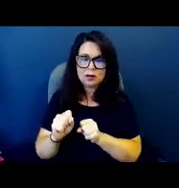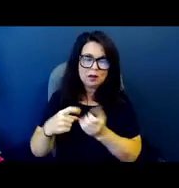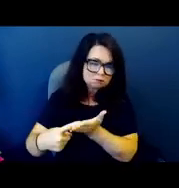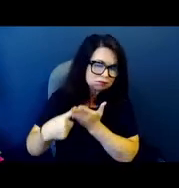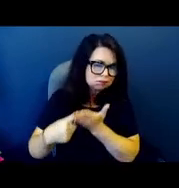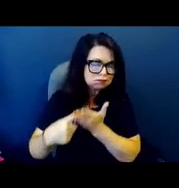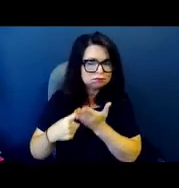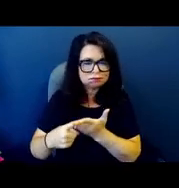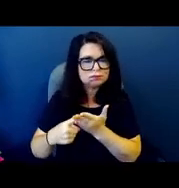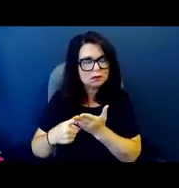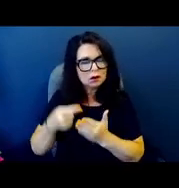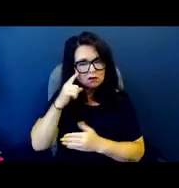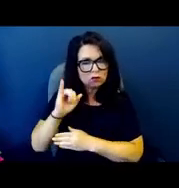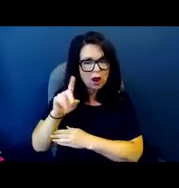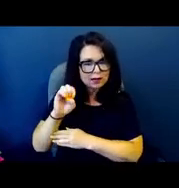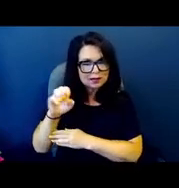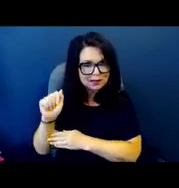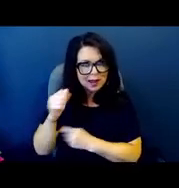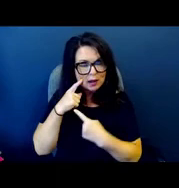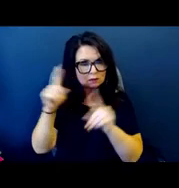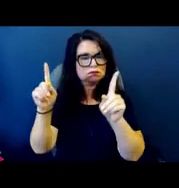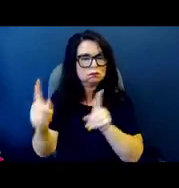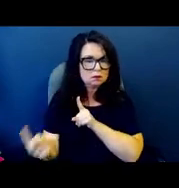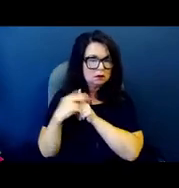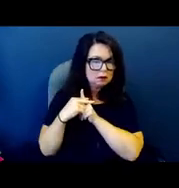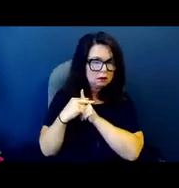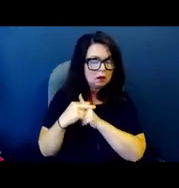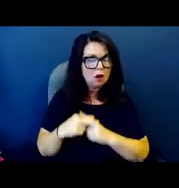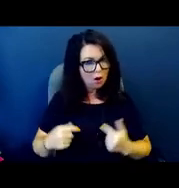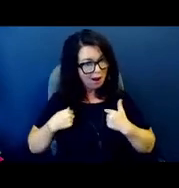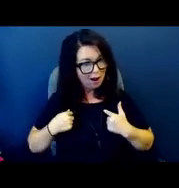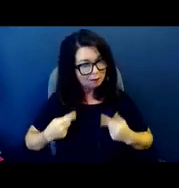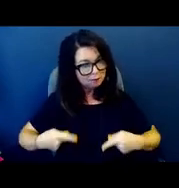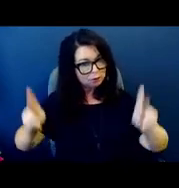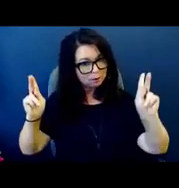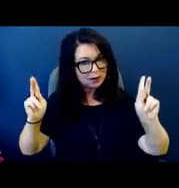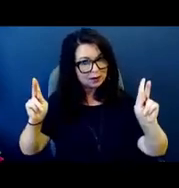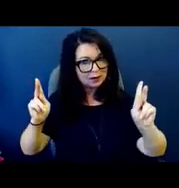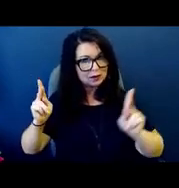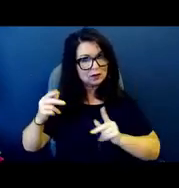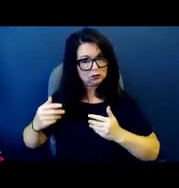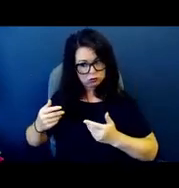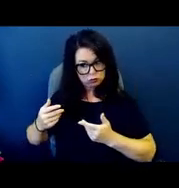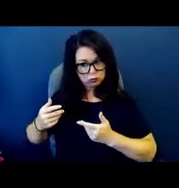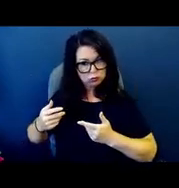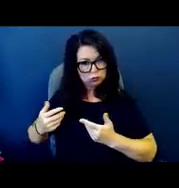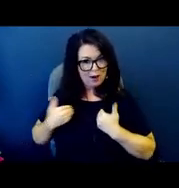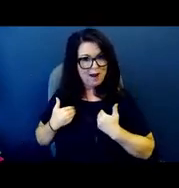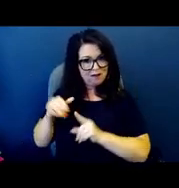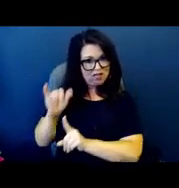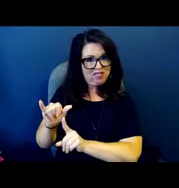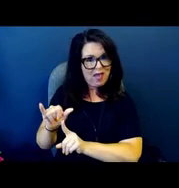to say, I am allowed to have this accommodation